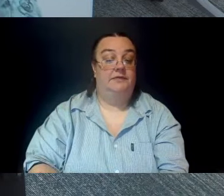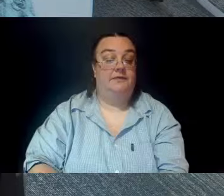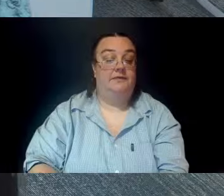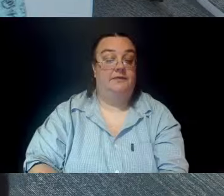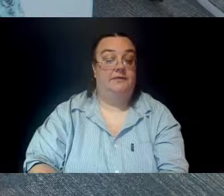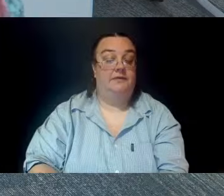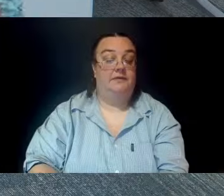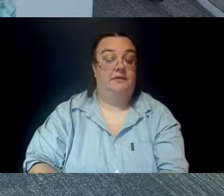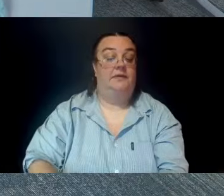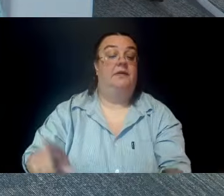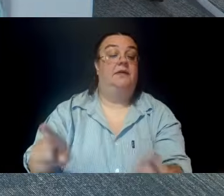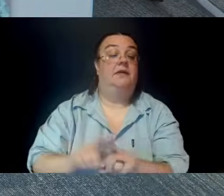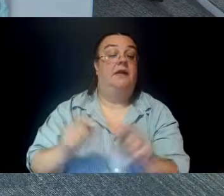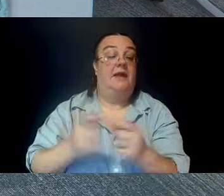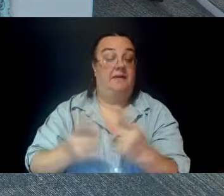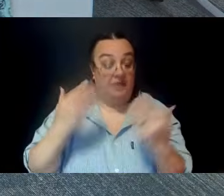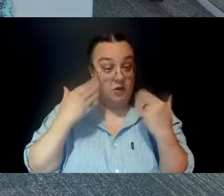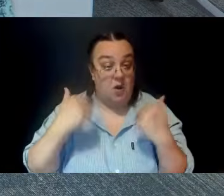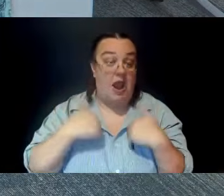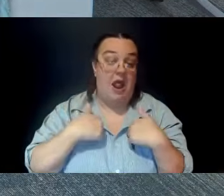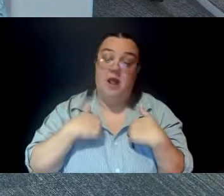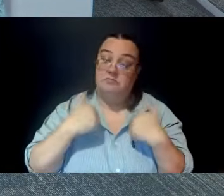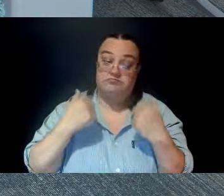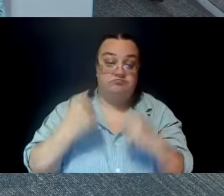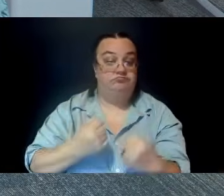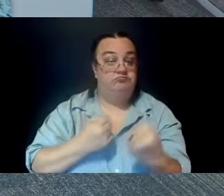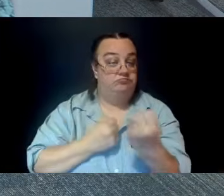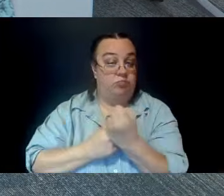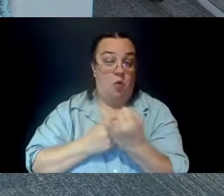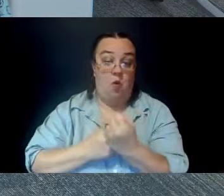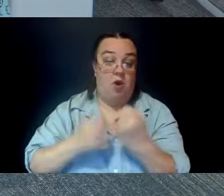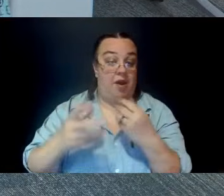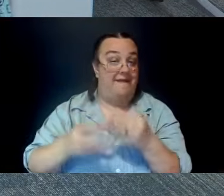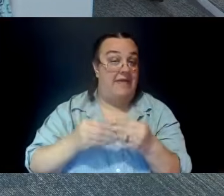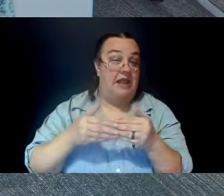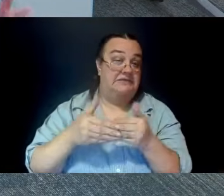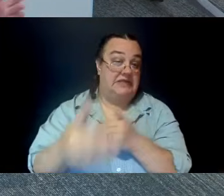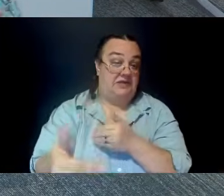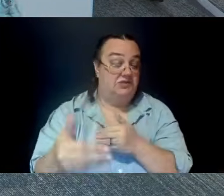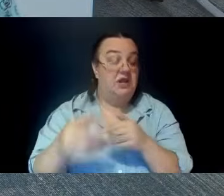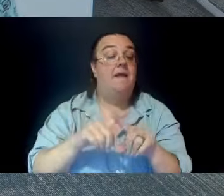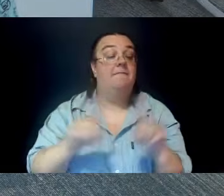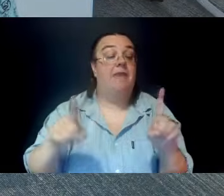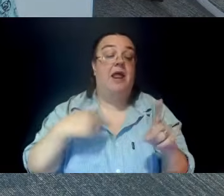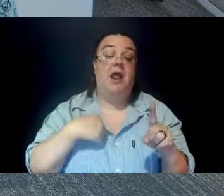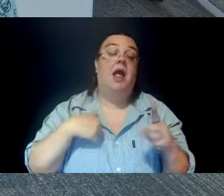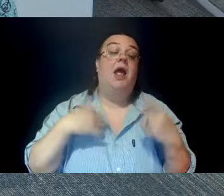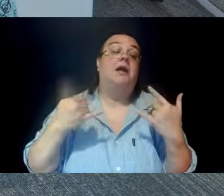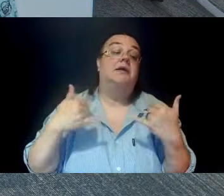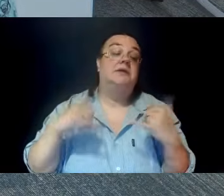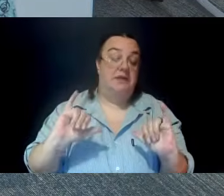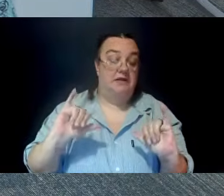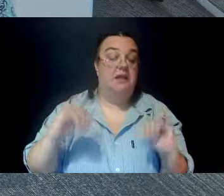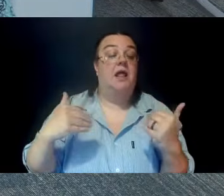As everyone knows, I'm a staunch supporter of annexation, but I still have,